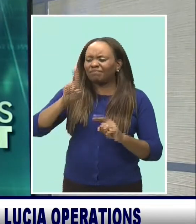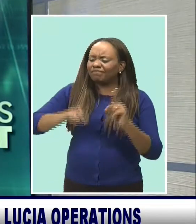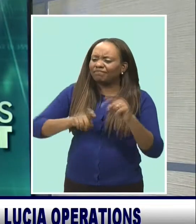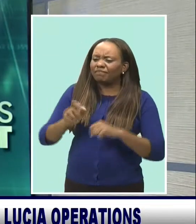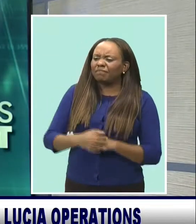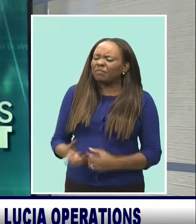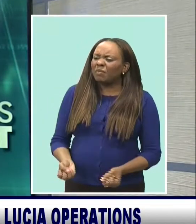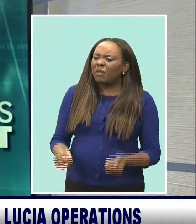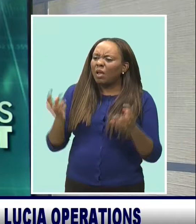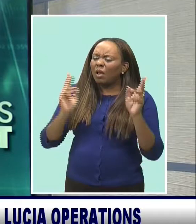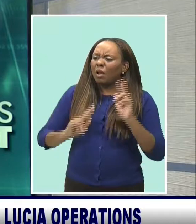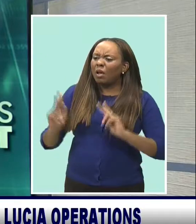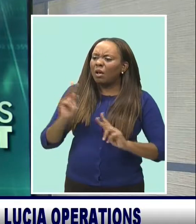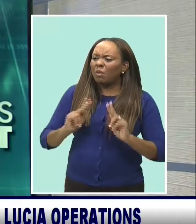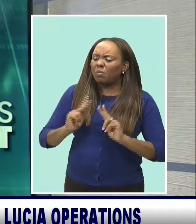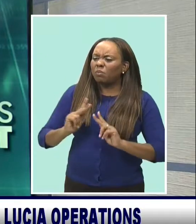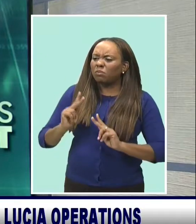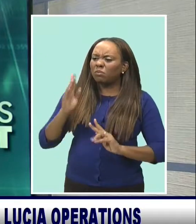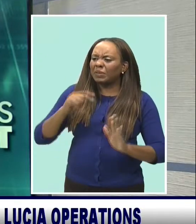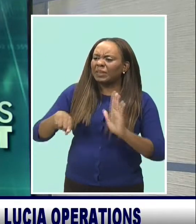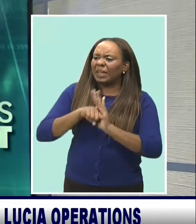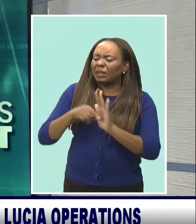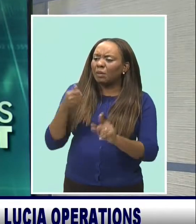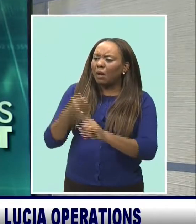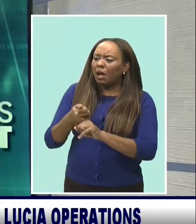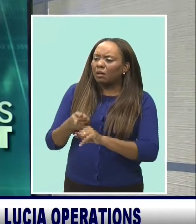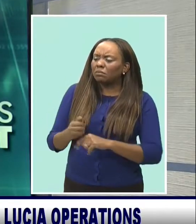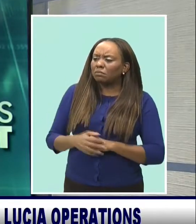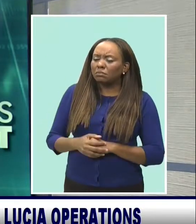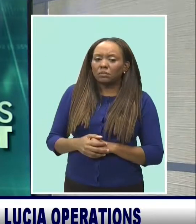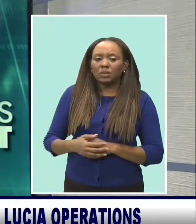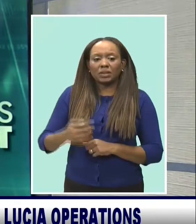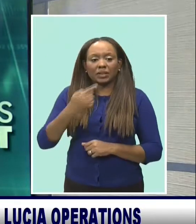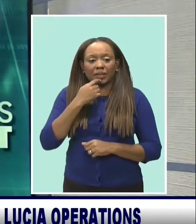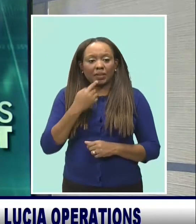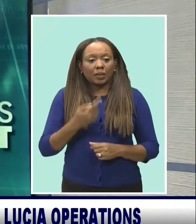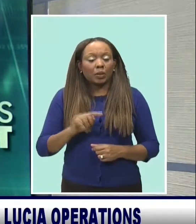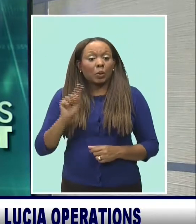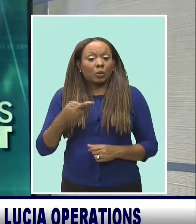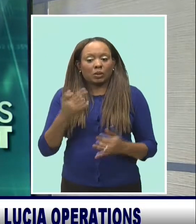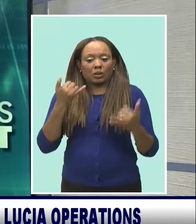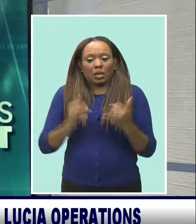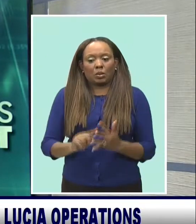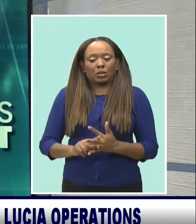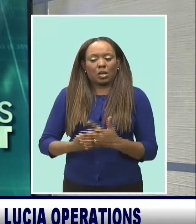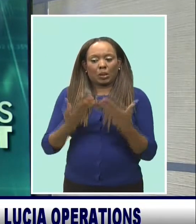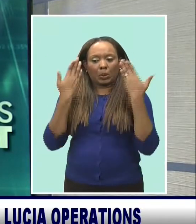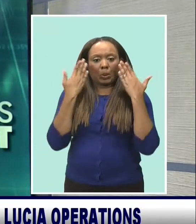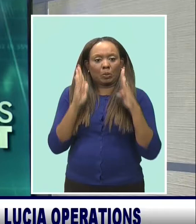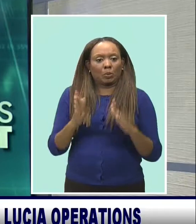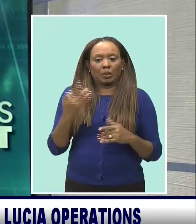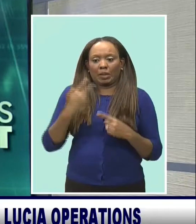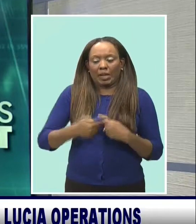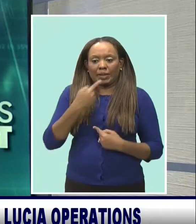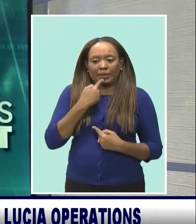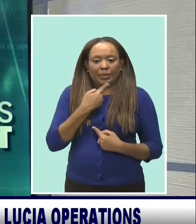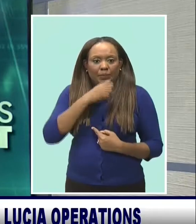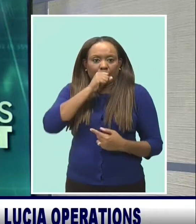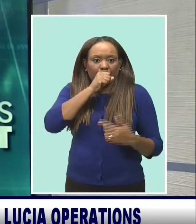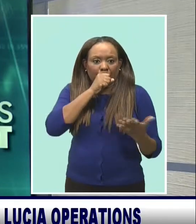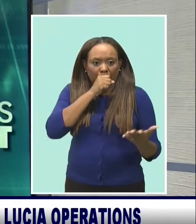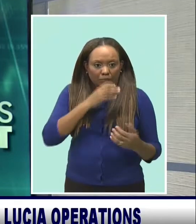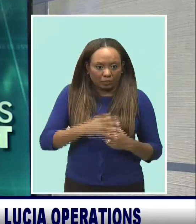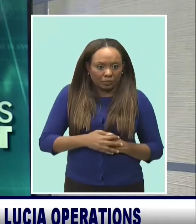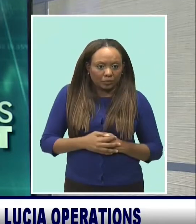employees that will be involved in the restructuring process, Mr. Howell responded that they have only just initiated the consultation process with